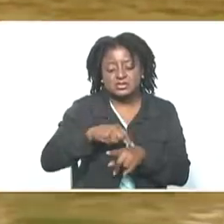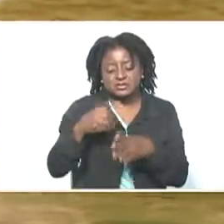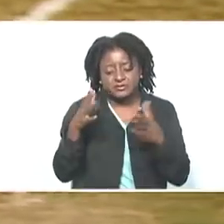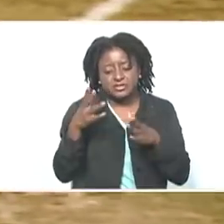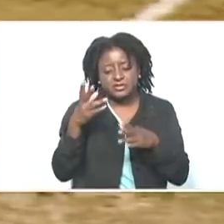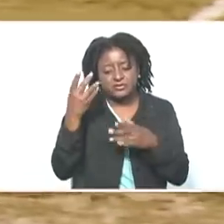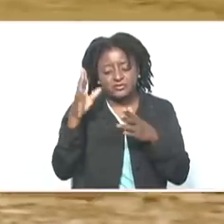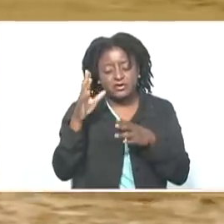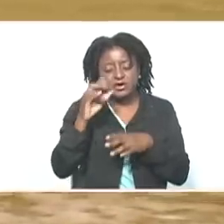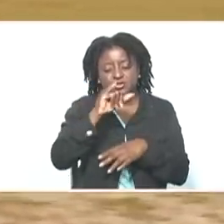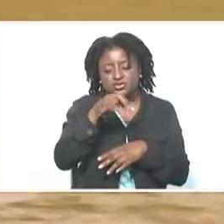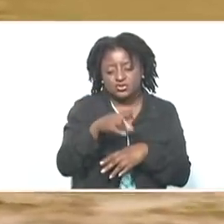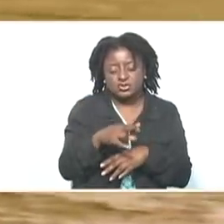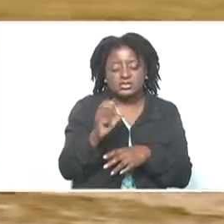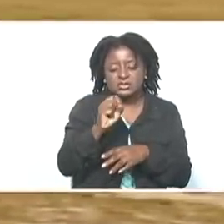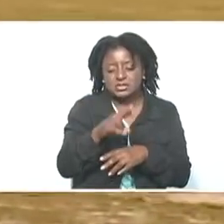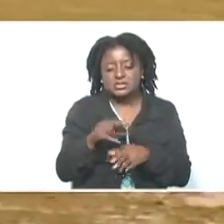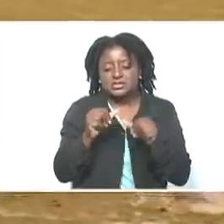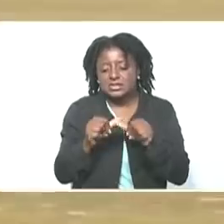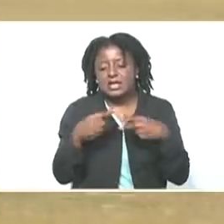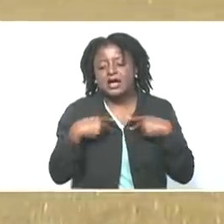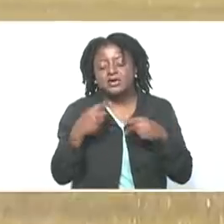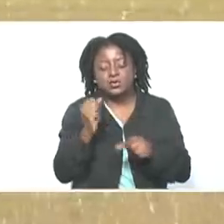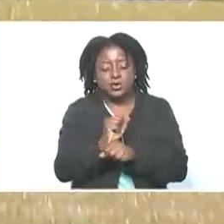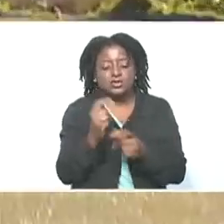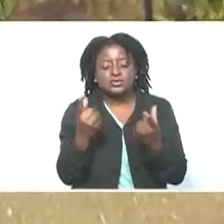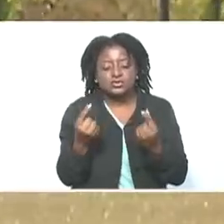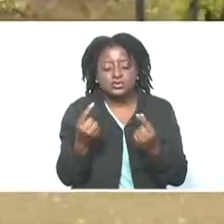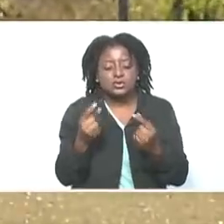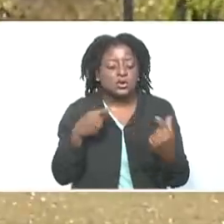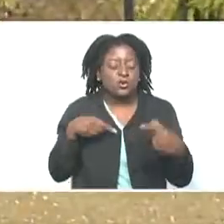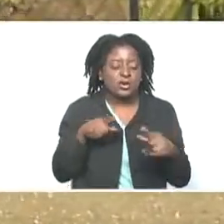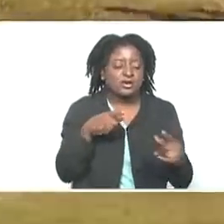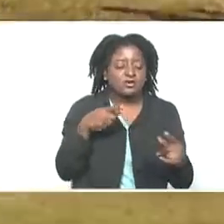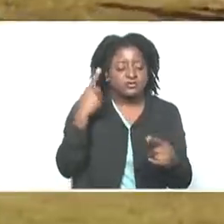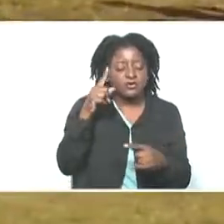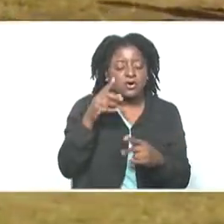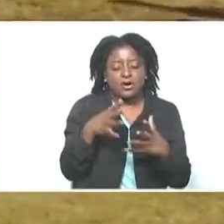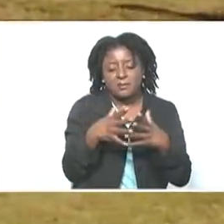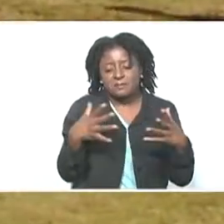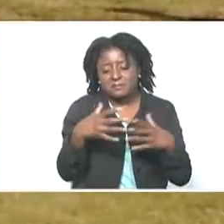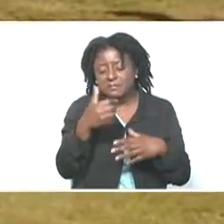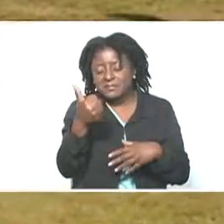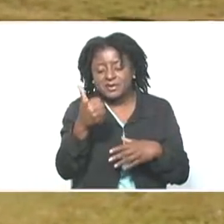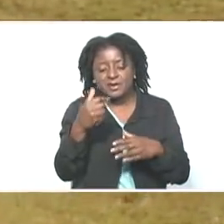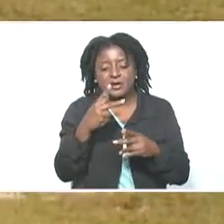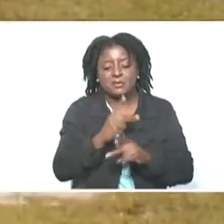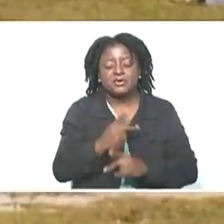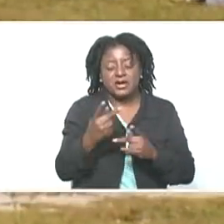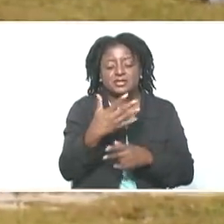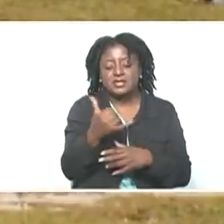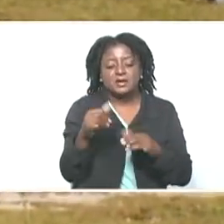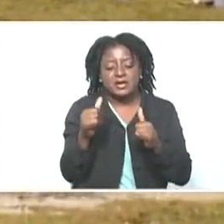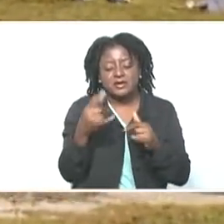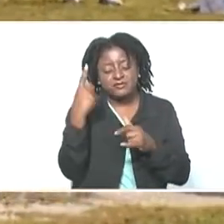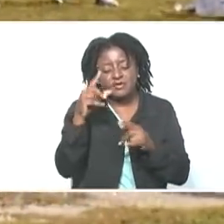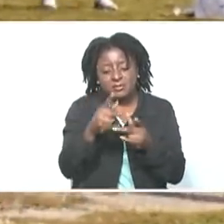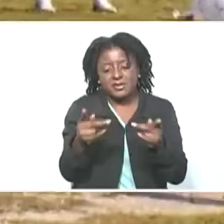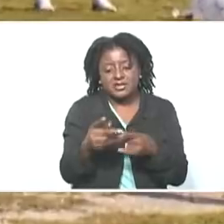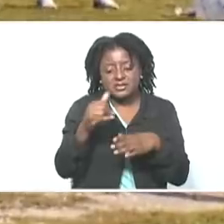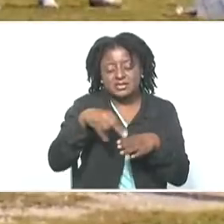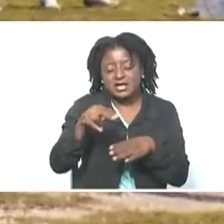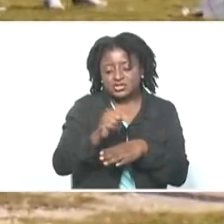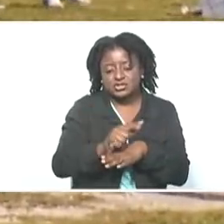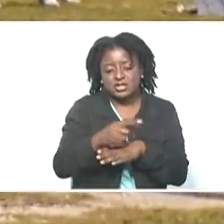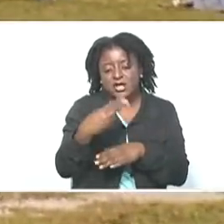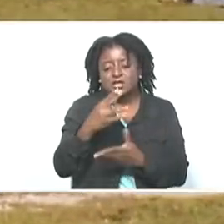juniors, the seniors still have some work to do as they go after a much bigger prize. They're playing for a place in the National High School Championships, which will take place next